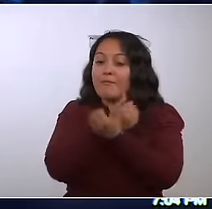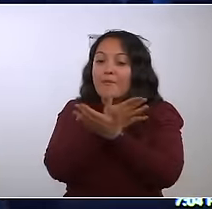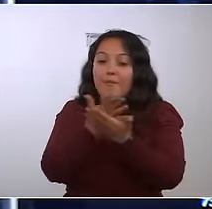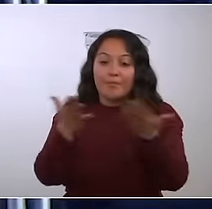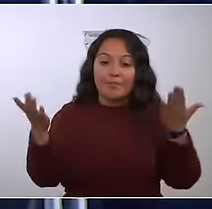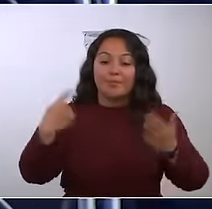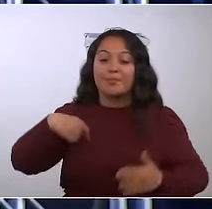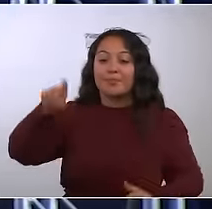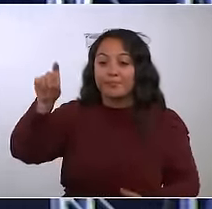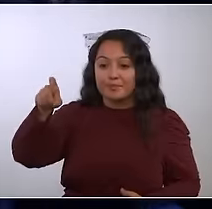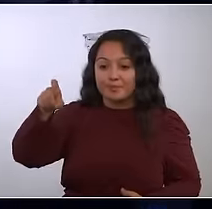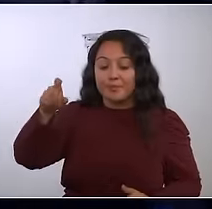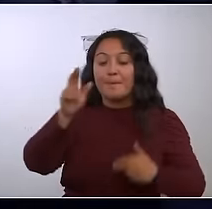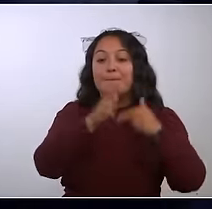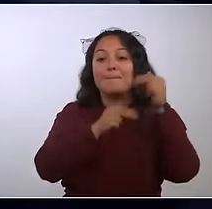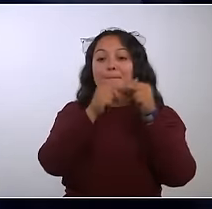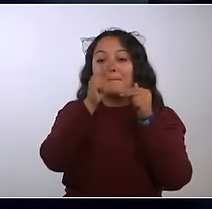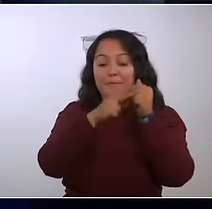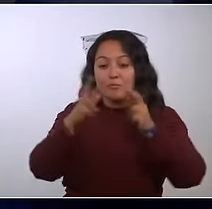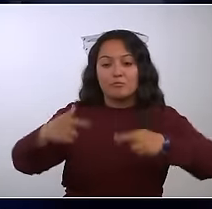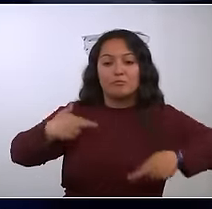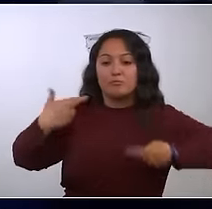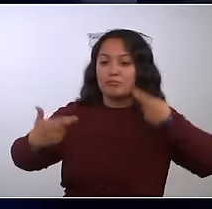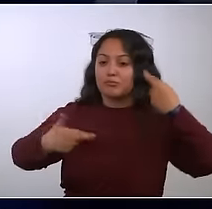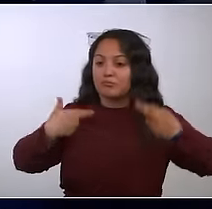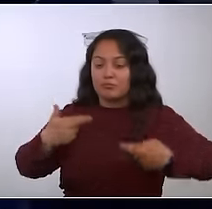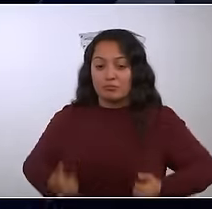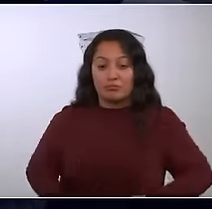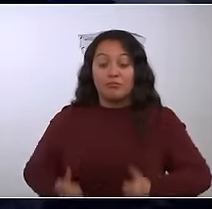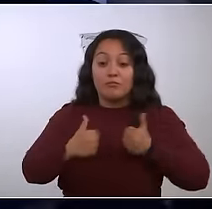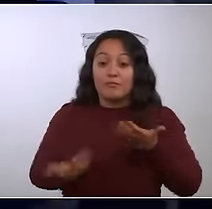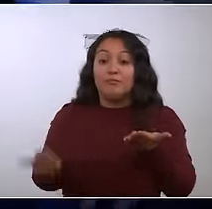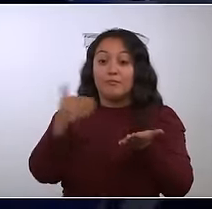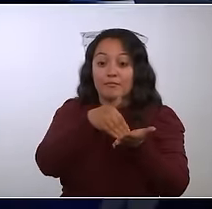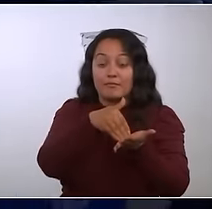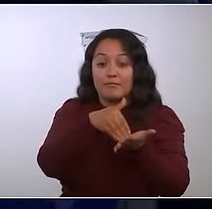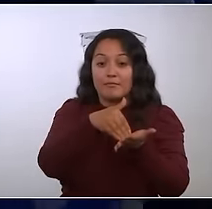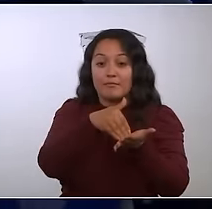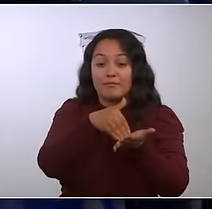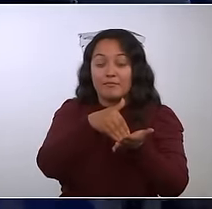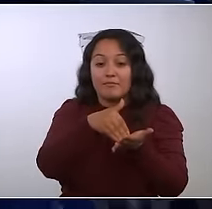Los elementos centrales. To be able to revive. De revivir.